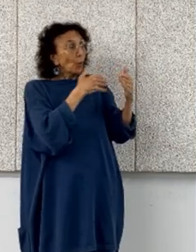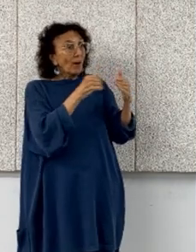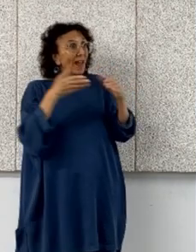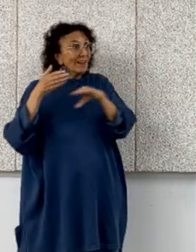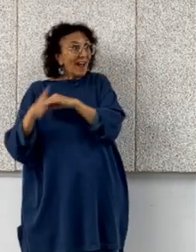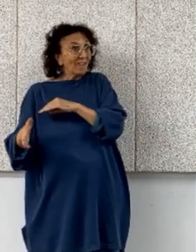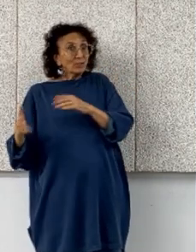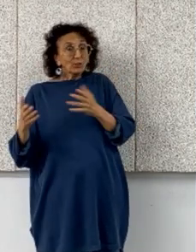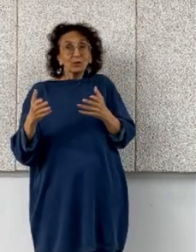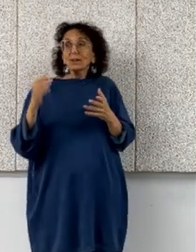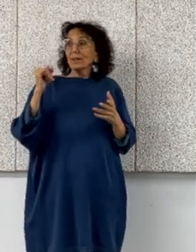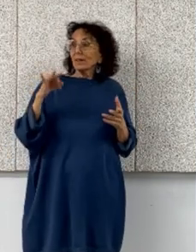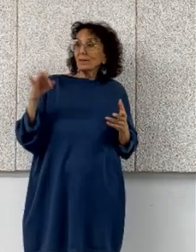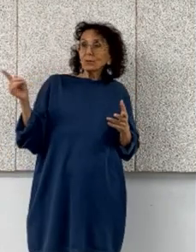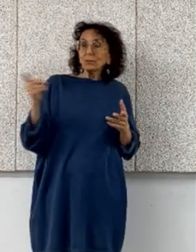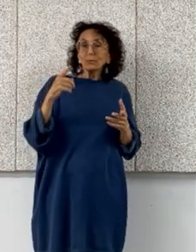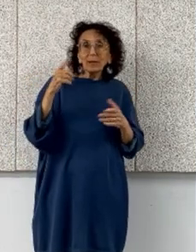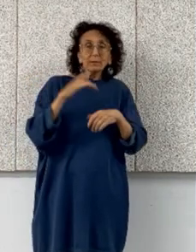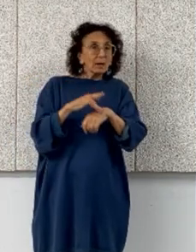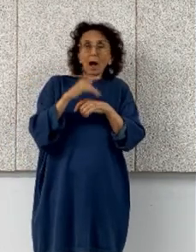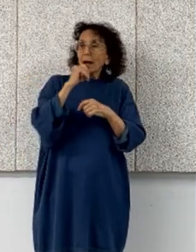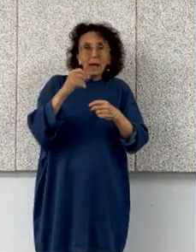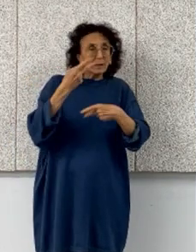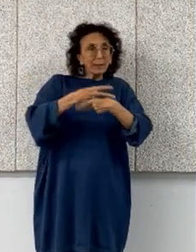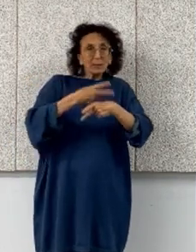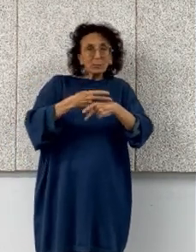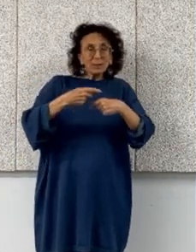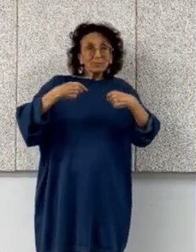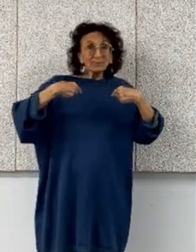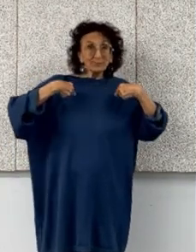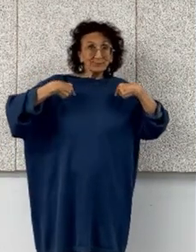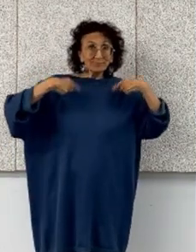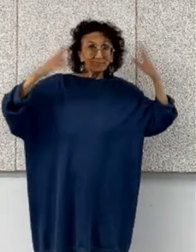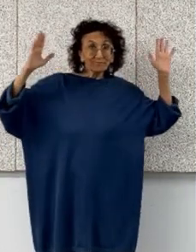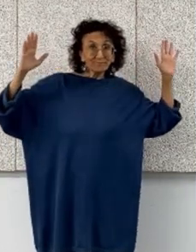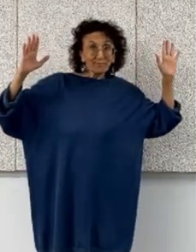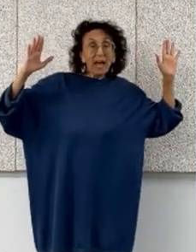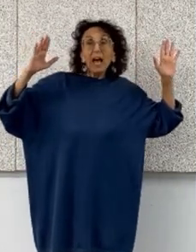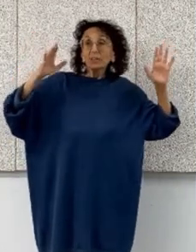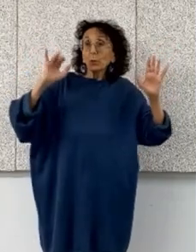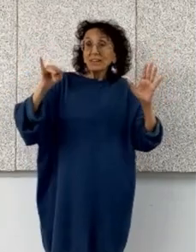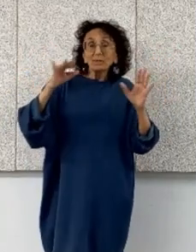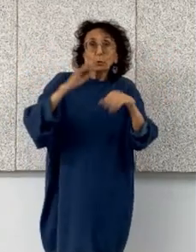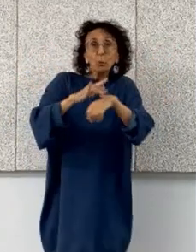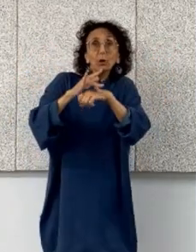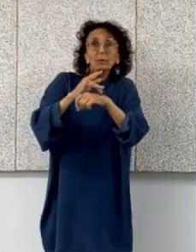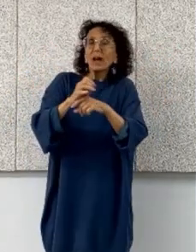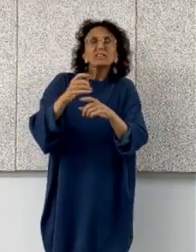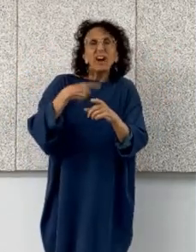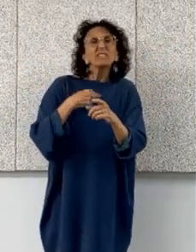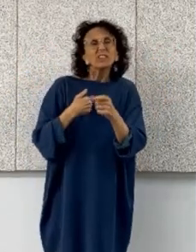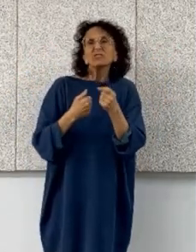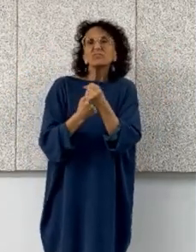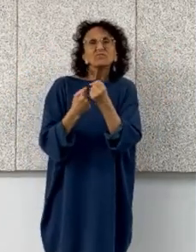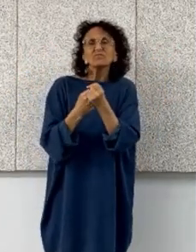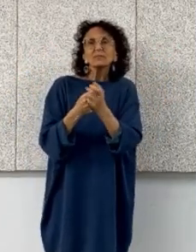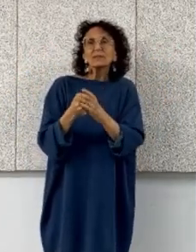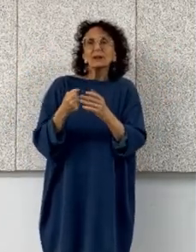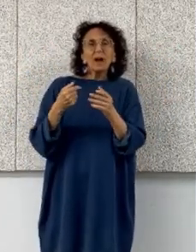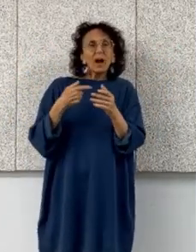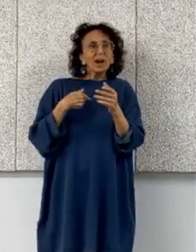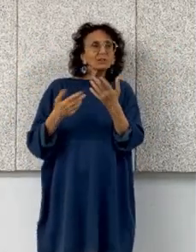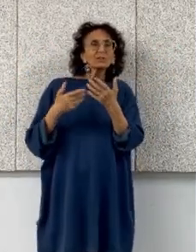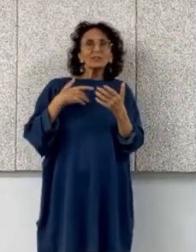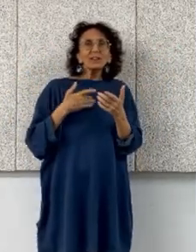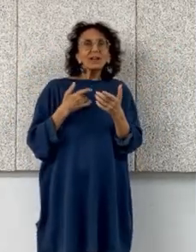anyone who's shame spiraling about how they don't take care of themselves, I'm here for you. I feel like I have turned into an office chair,